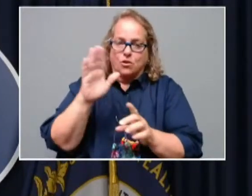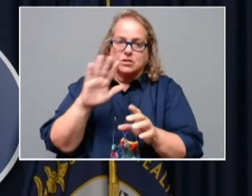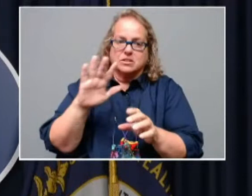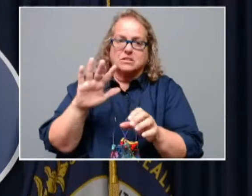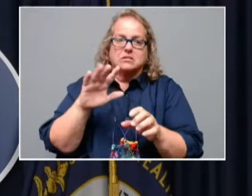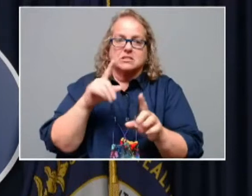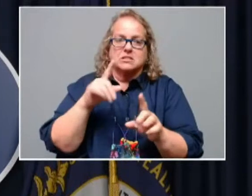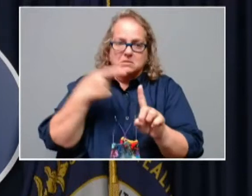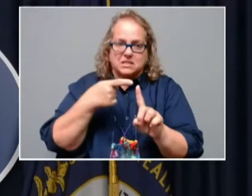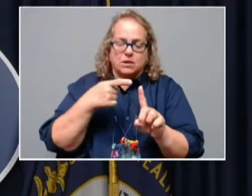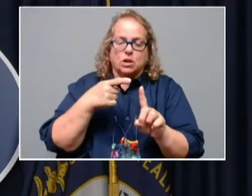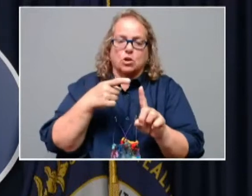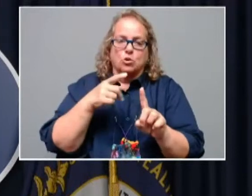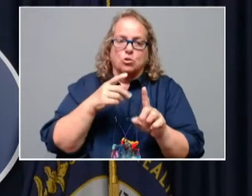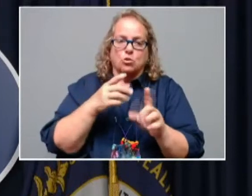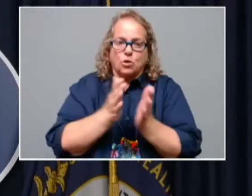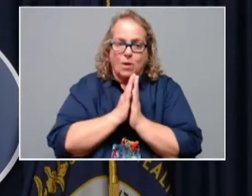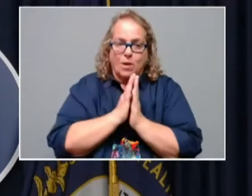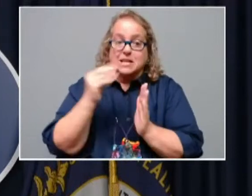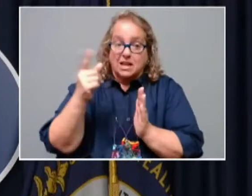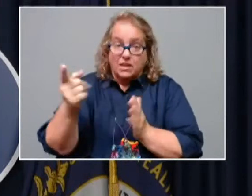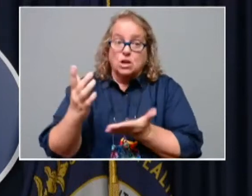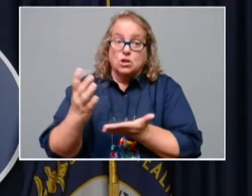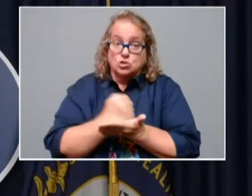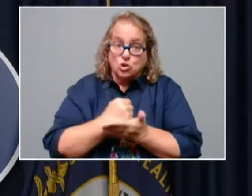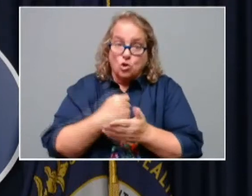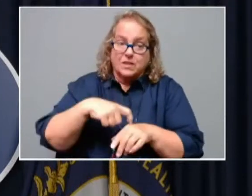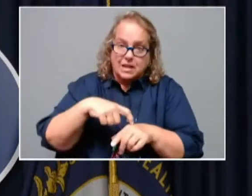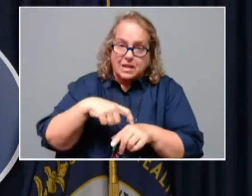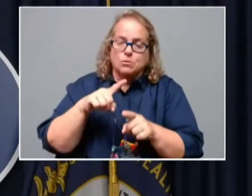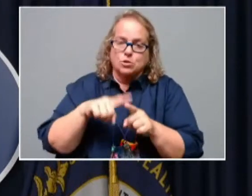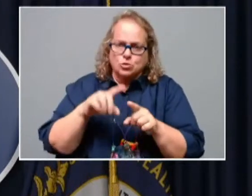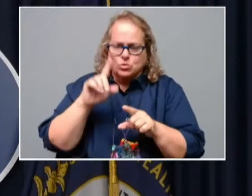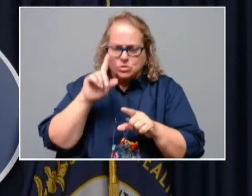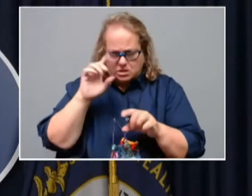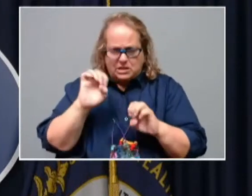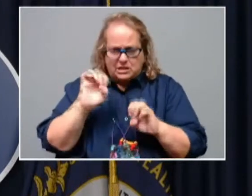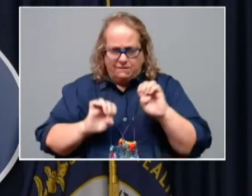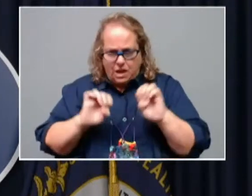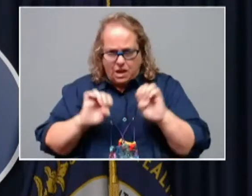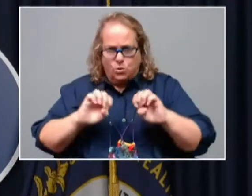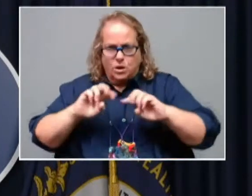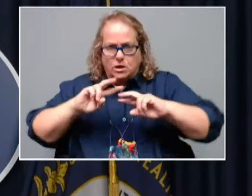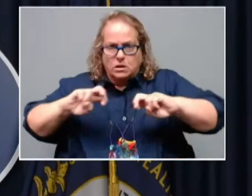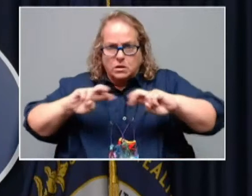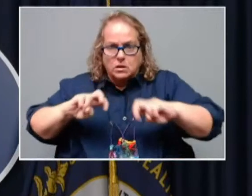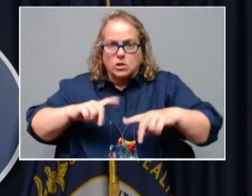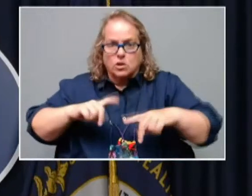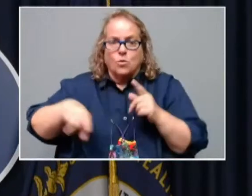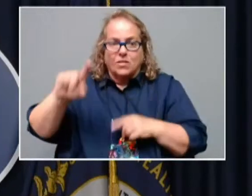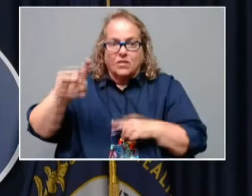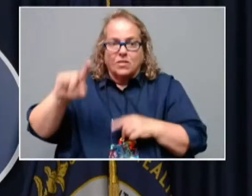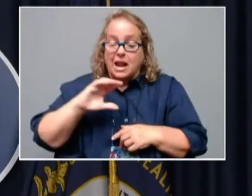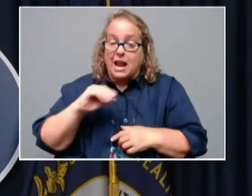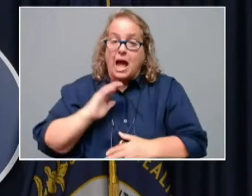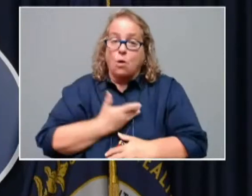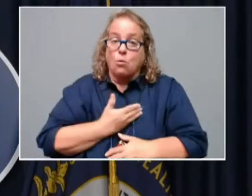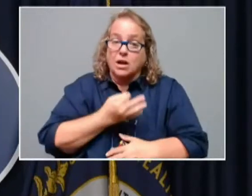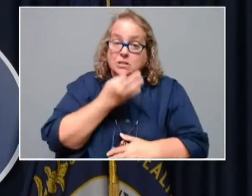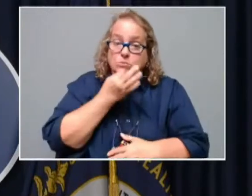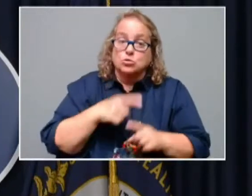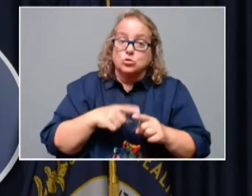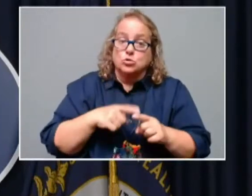time to come to that evaluation, to talk to our experts, to talk to others if they